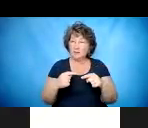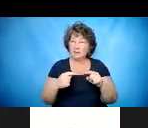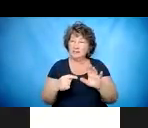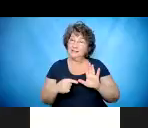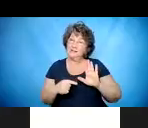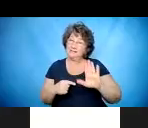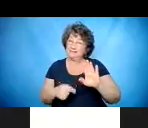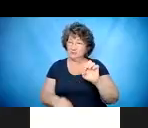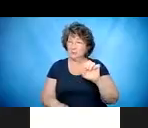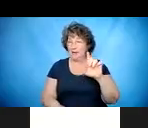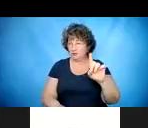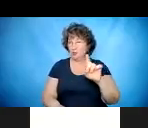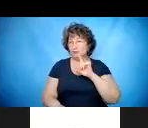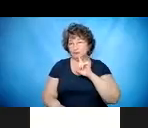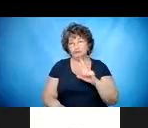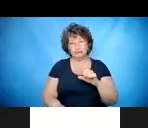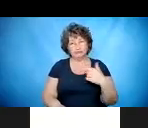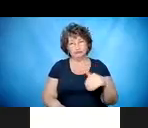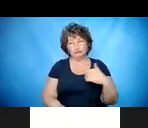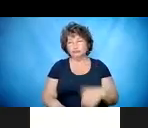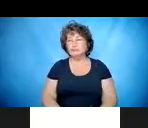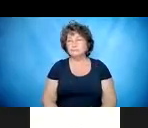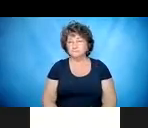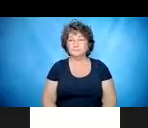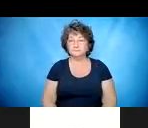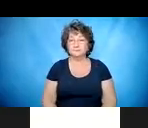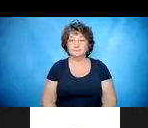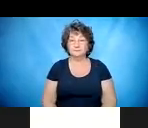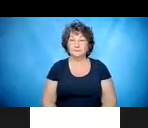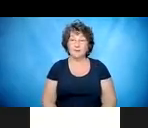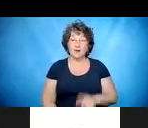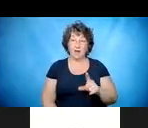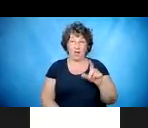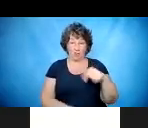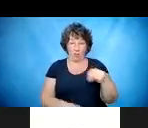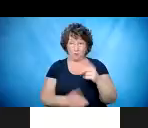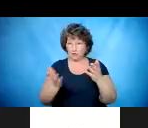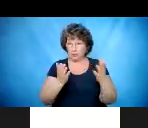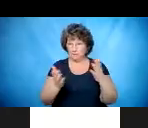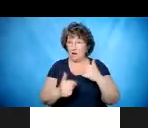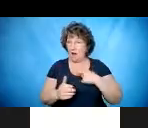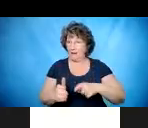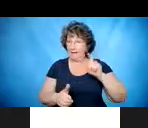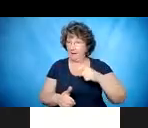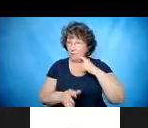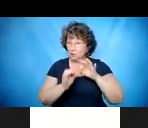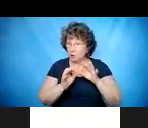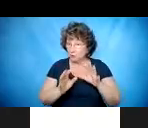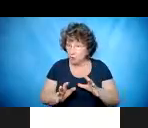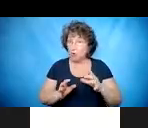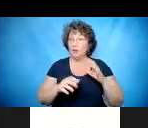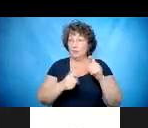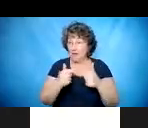his education. I have to demand those services constantly, and although they're getting